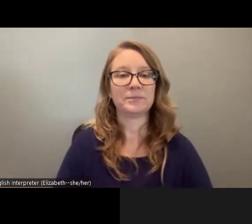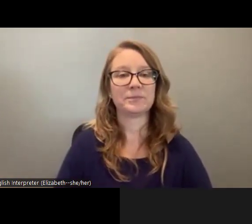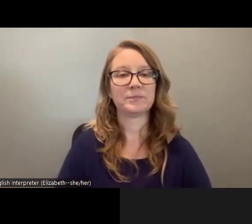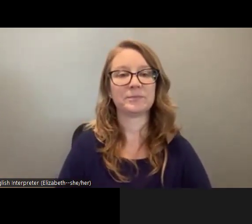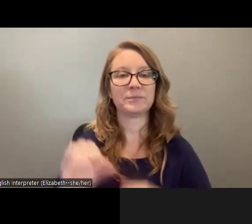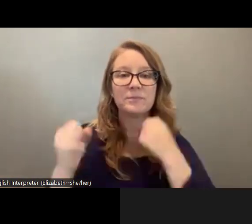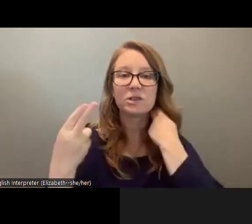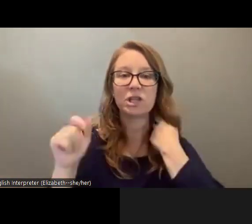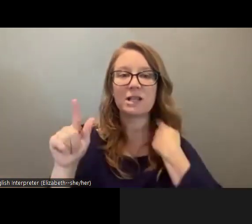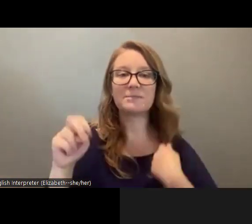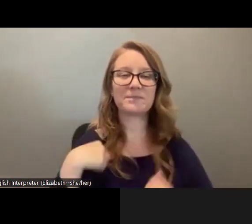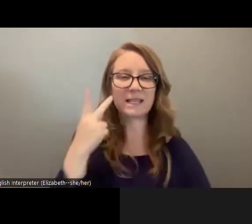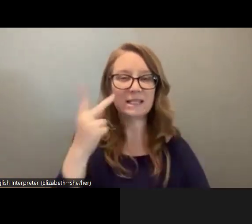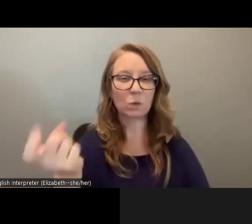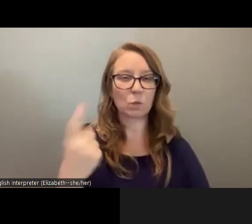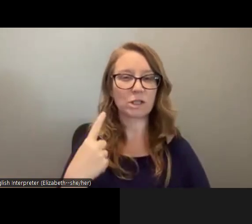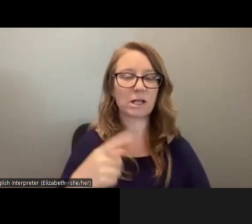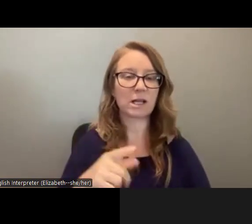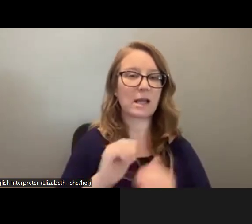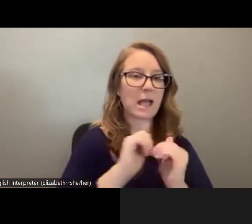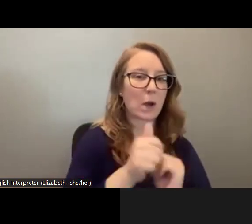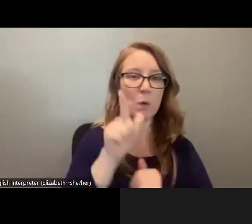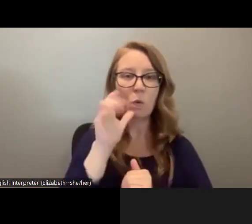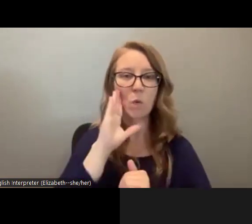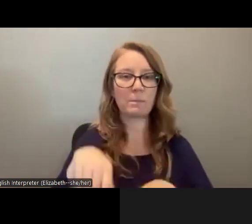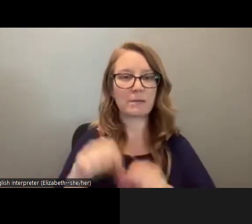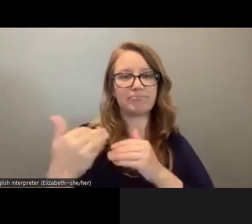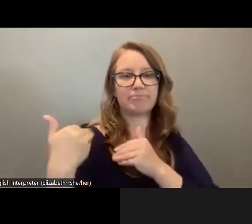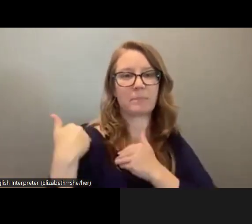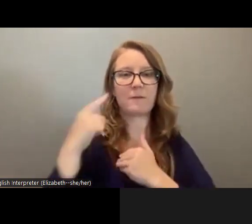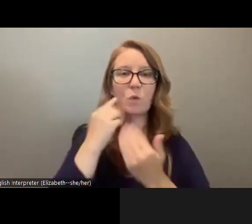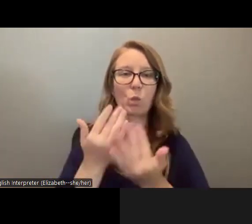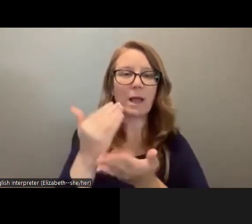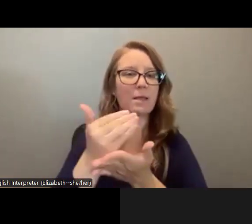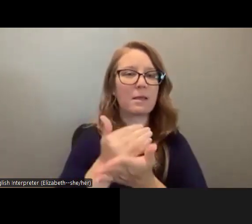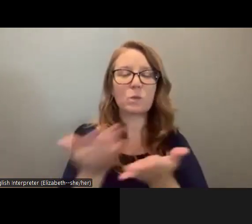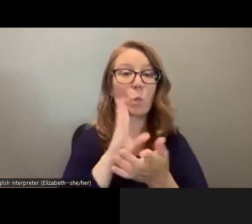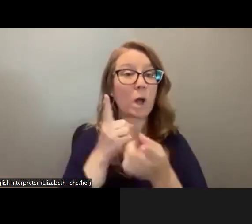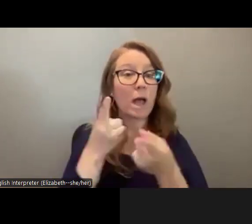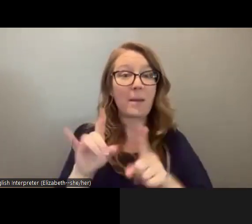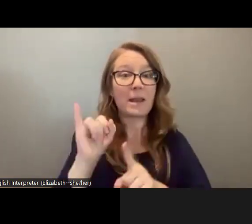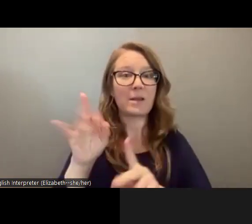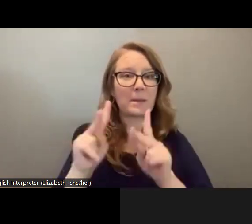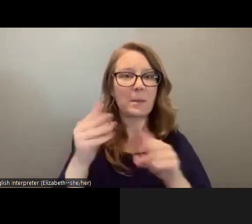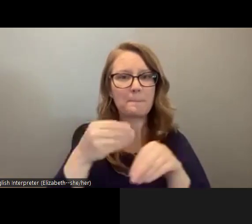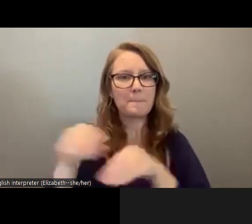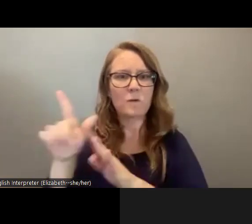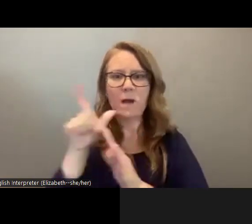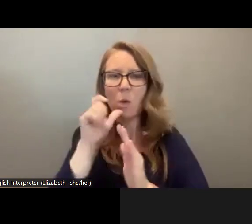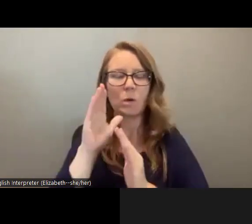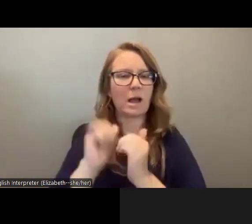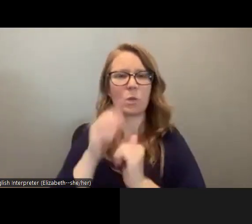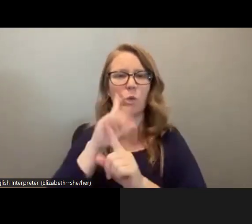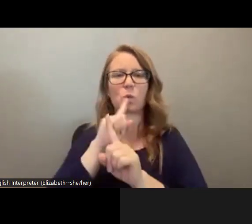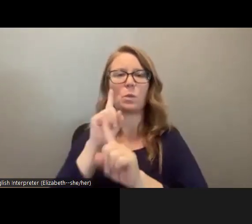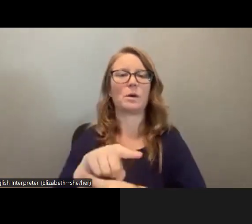All right, and then I see a question, how and who are going to be in charge of the waiting list? What happens if people move? How can they report? So again,